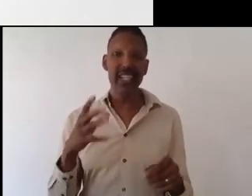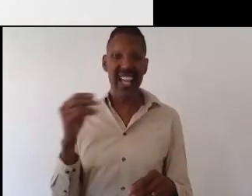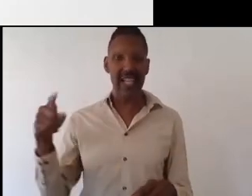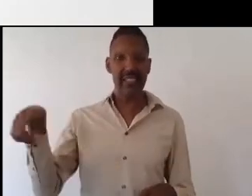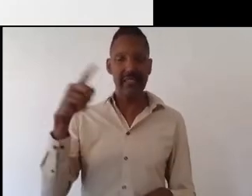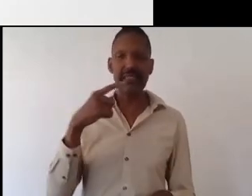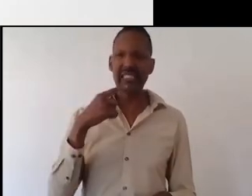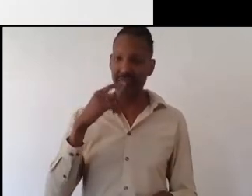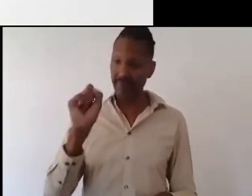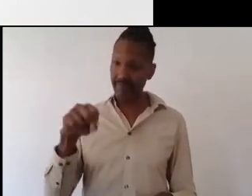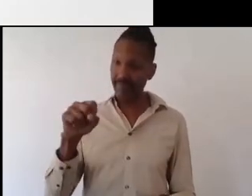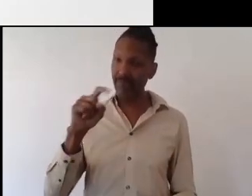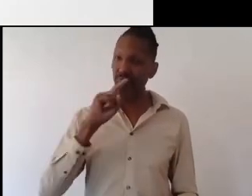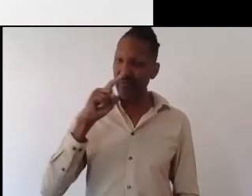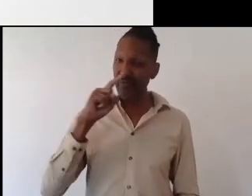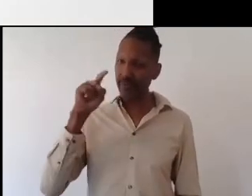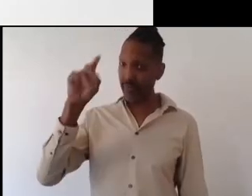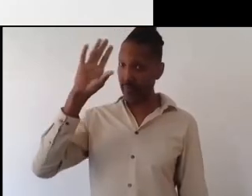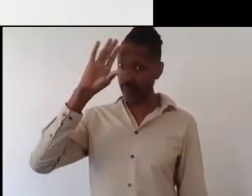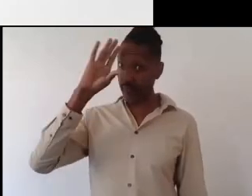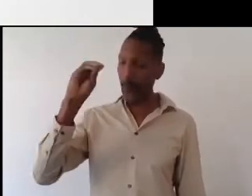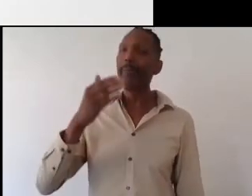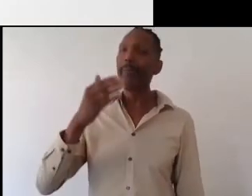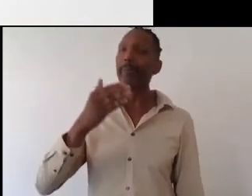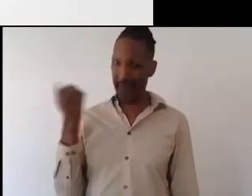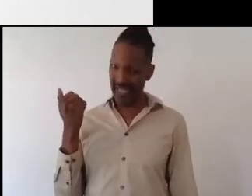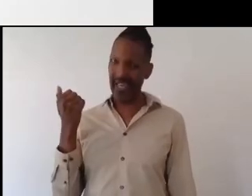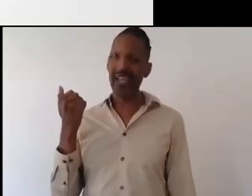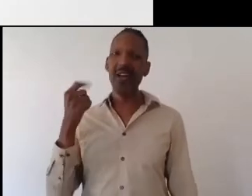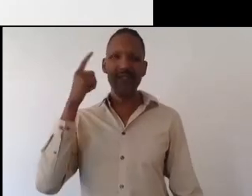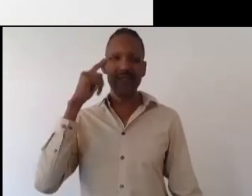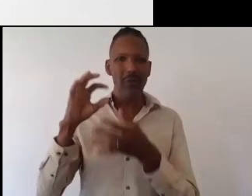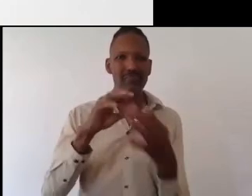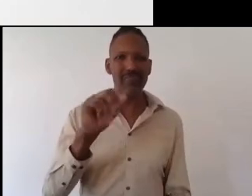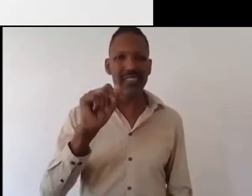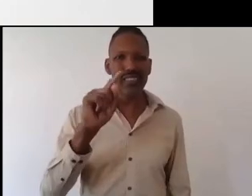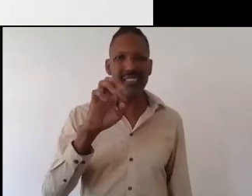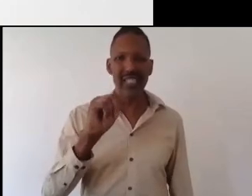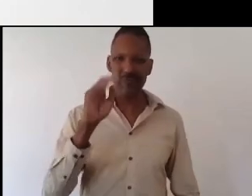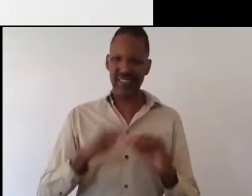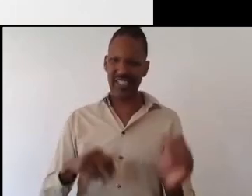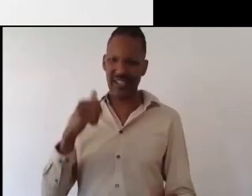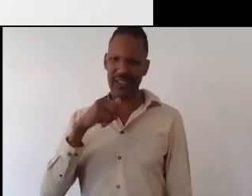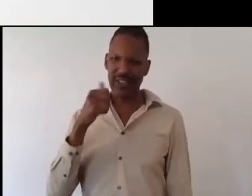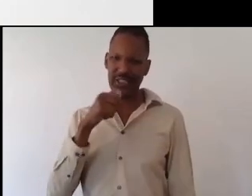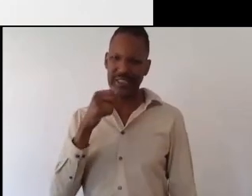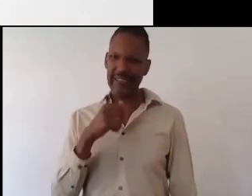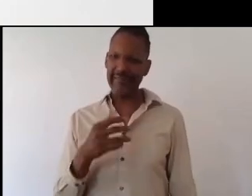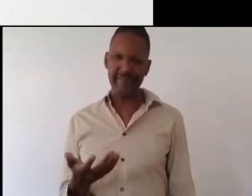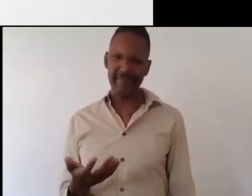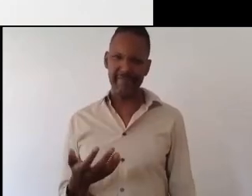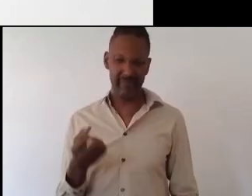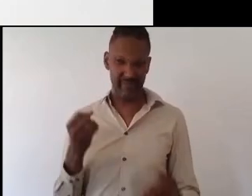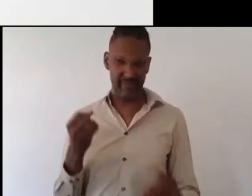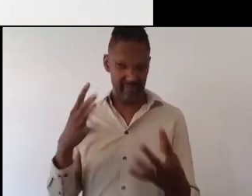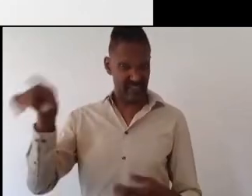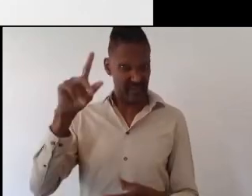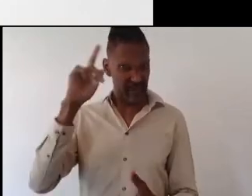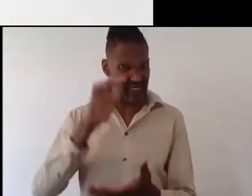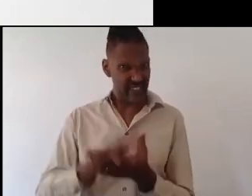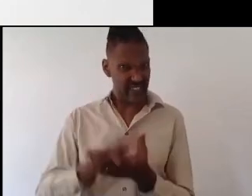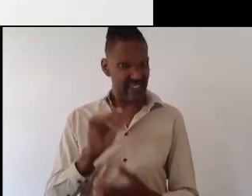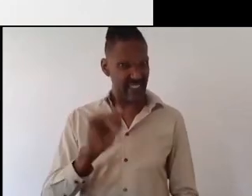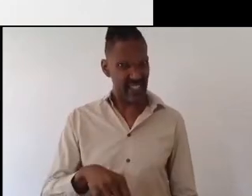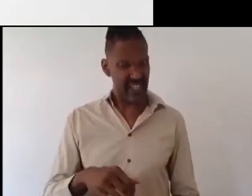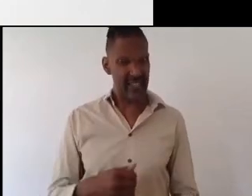STEM actually is a critical time for early childhood is a critical time for exposing young